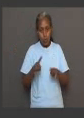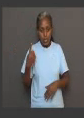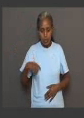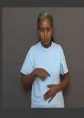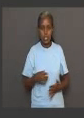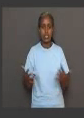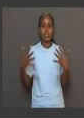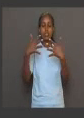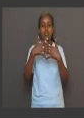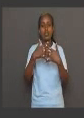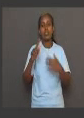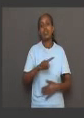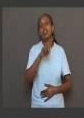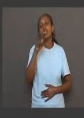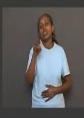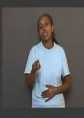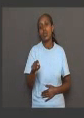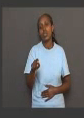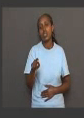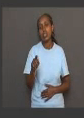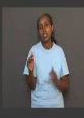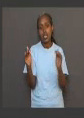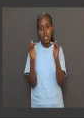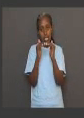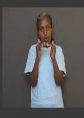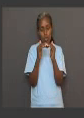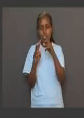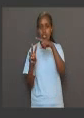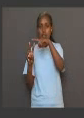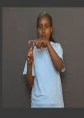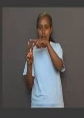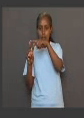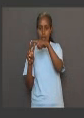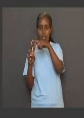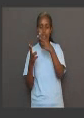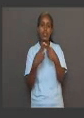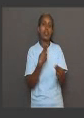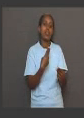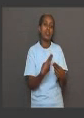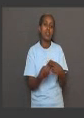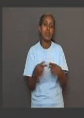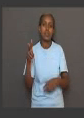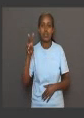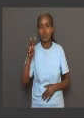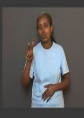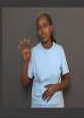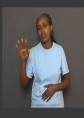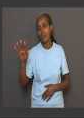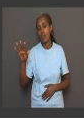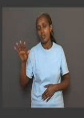When we integrate the equation, it equals pi times